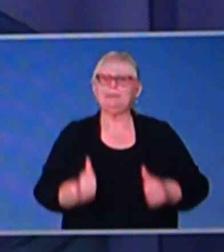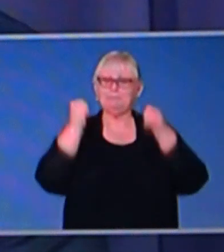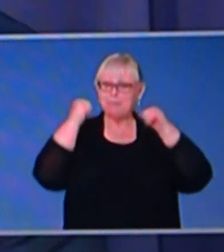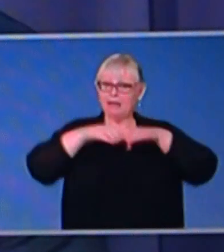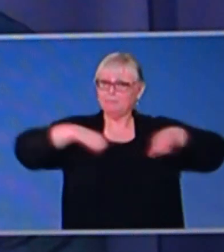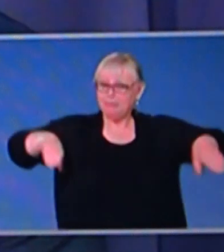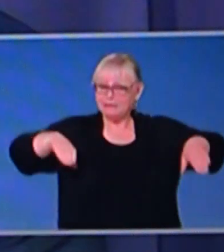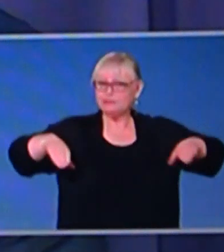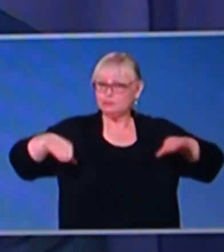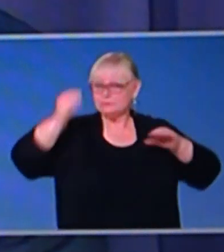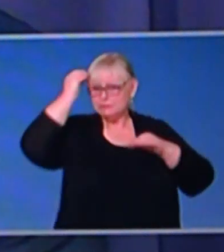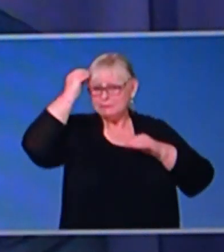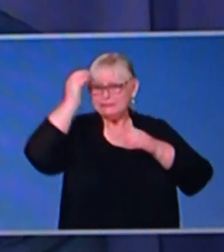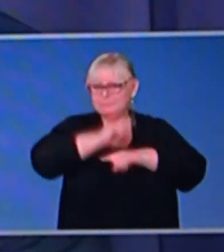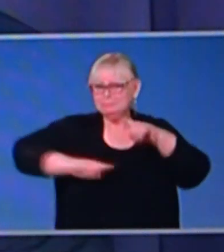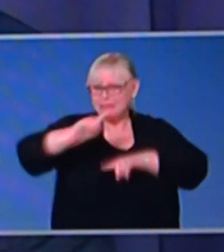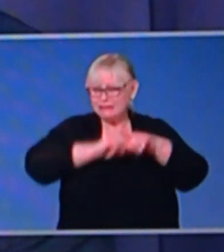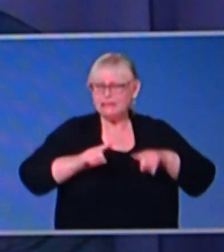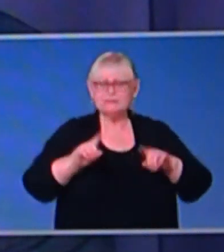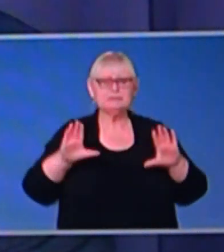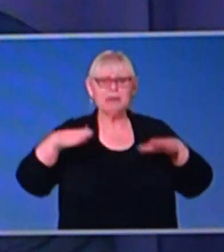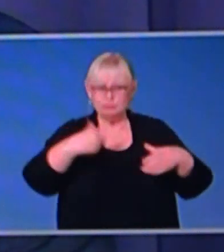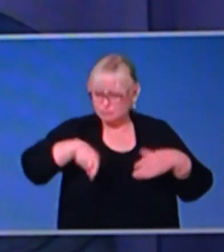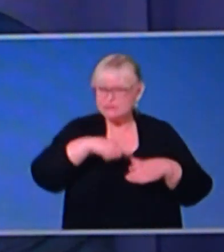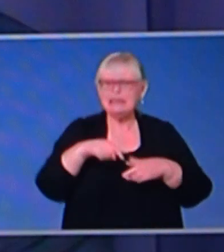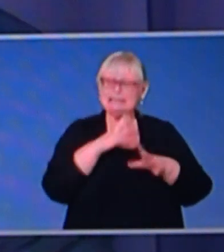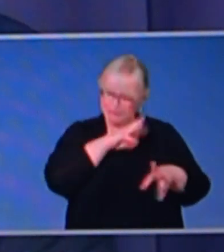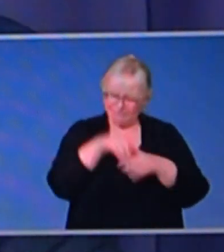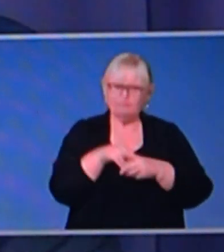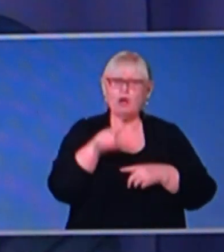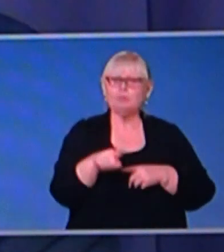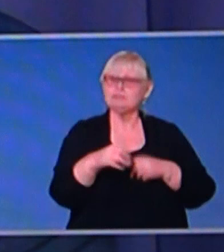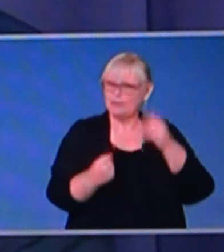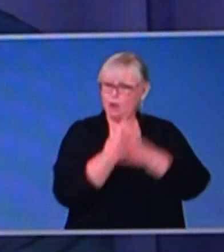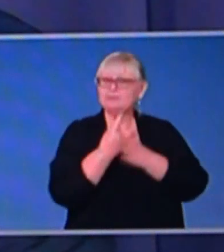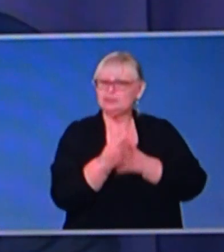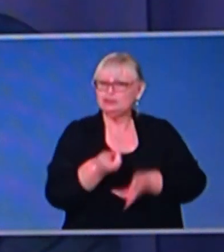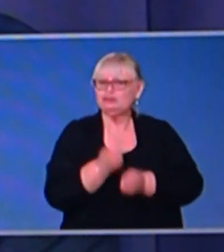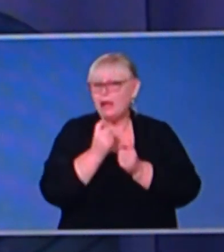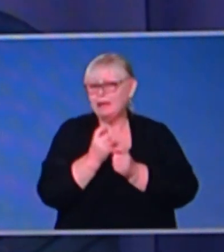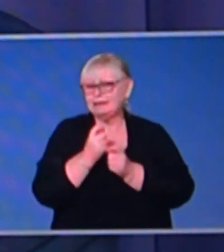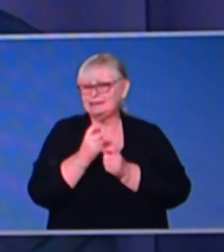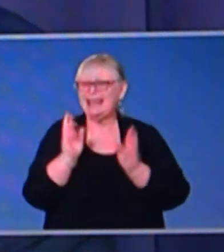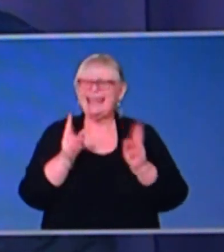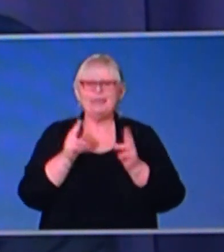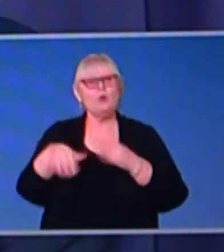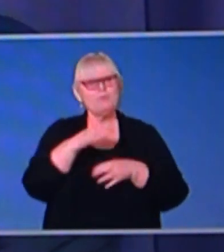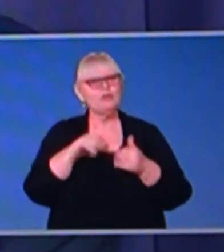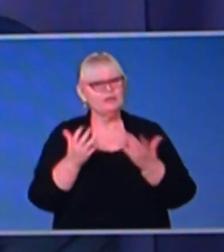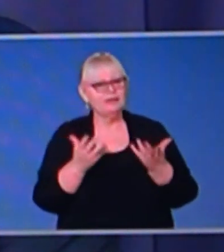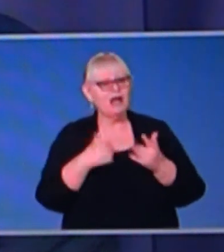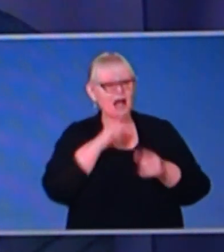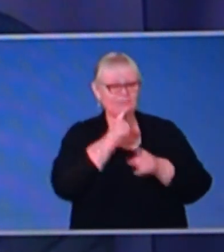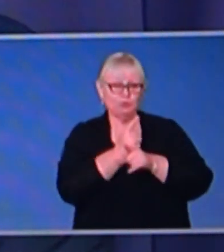and backbench and party room meeting gatherings that we've had, and there's been the opportunity to raise those issues in the normal forum, and I've spoken to